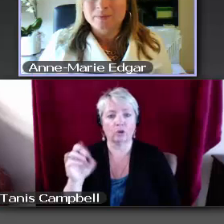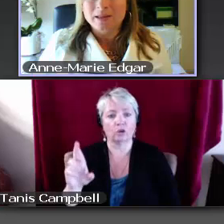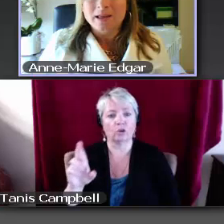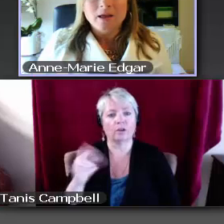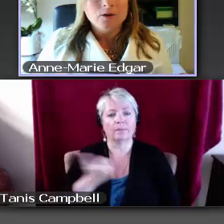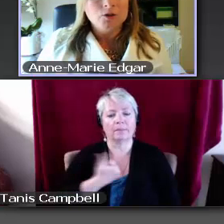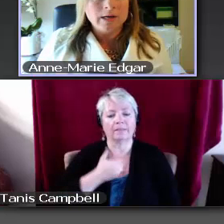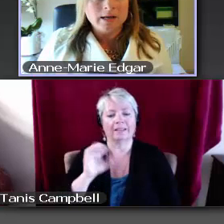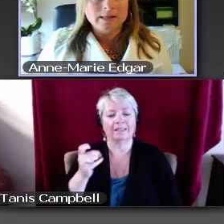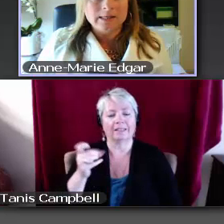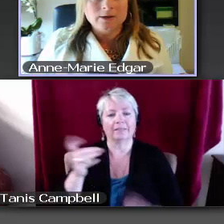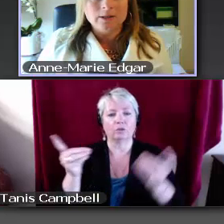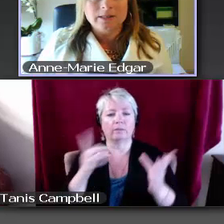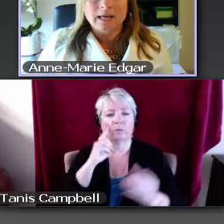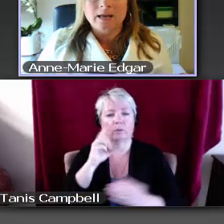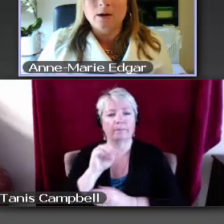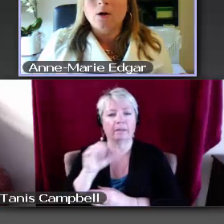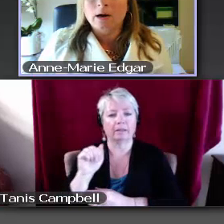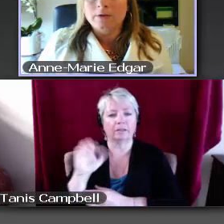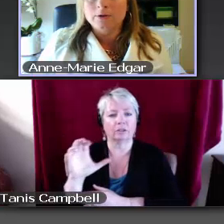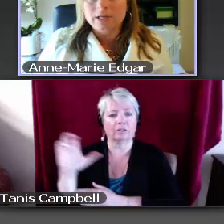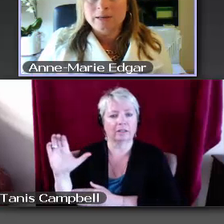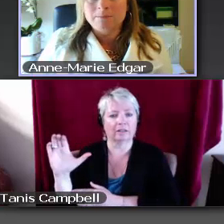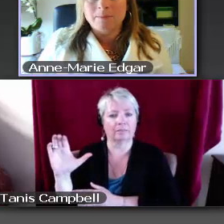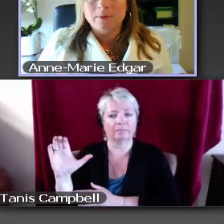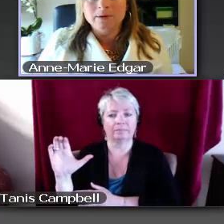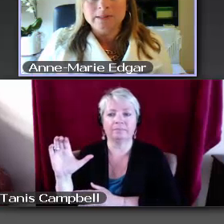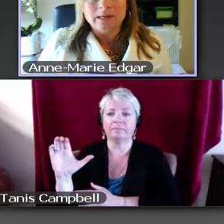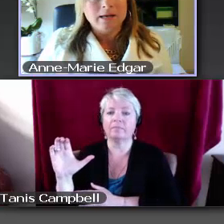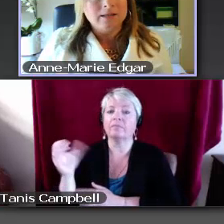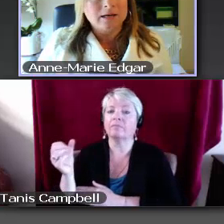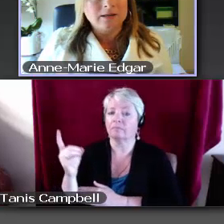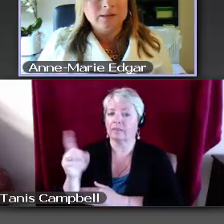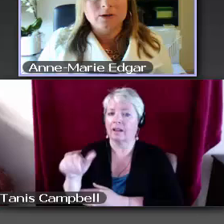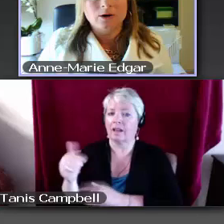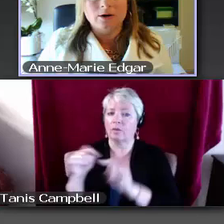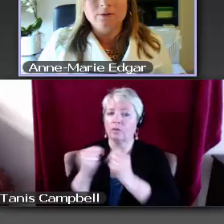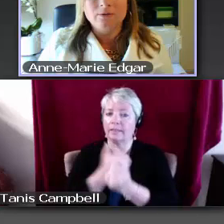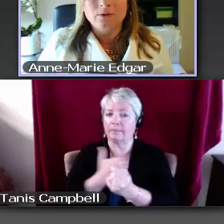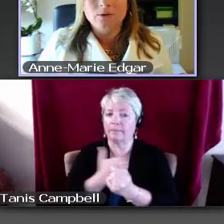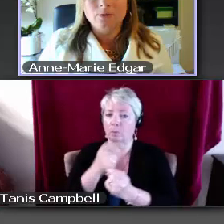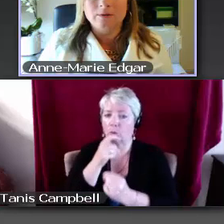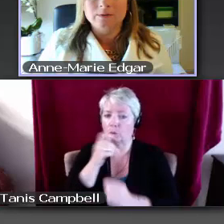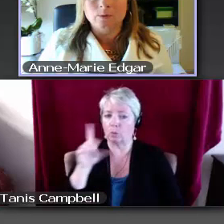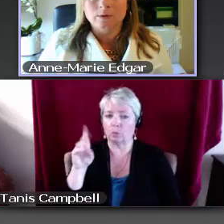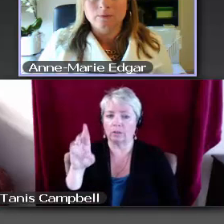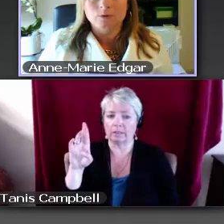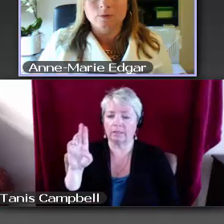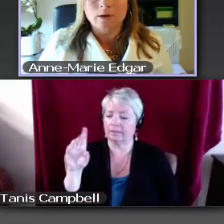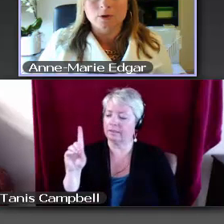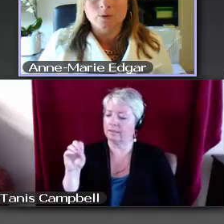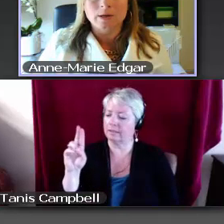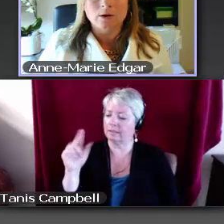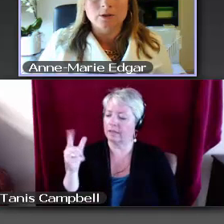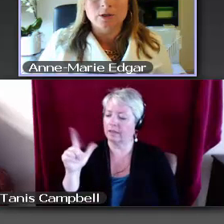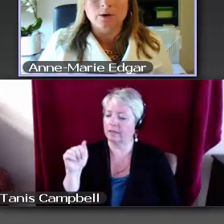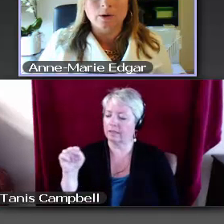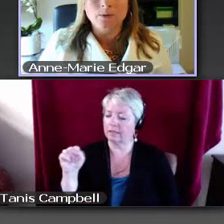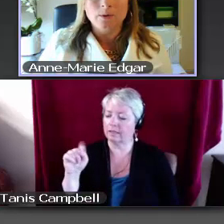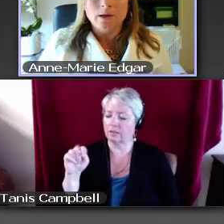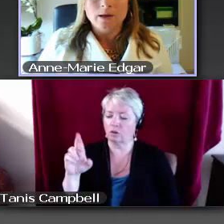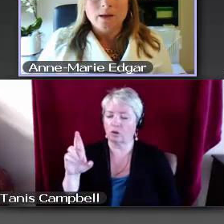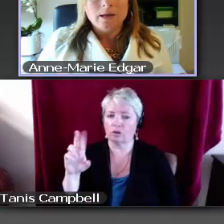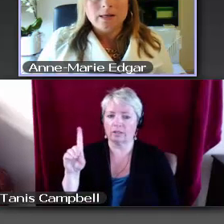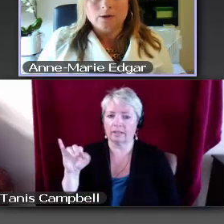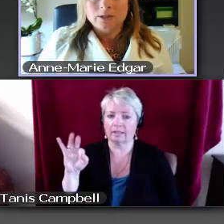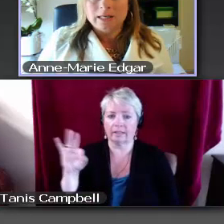Canada. Joining us here today are other team members, Douglas Tardif, who lives north of Toronto in